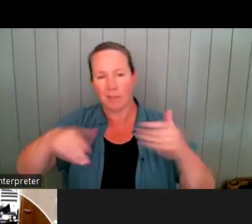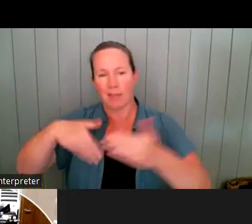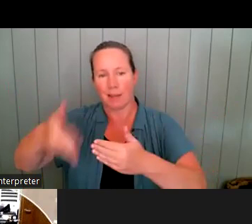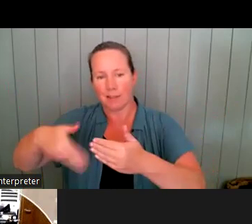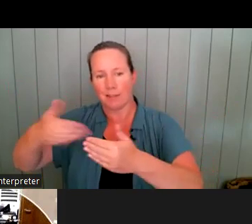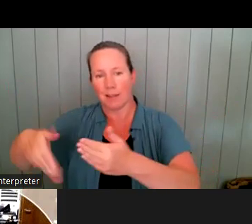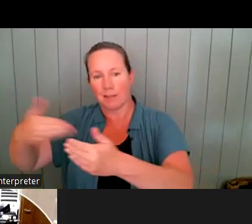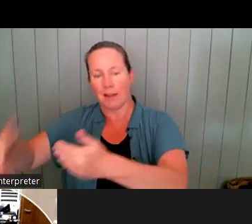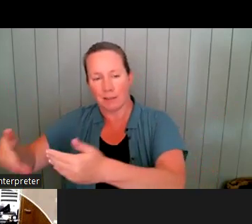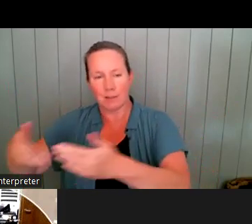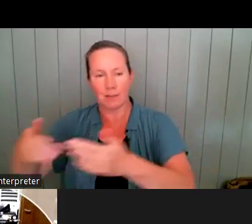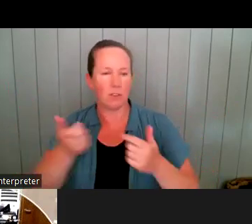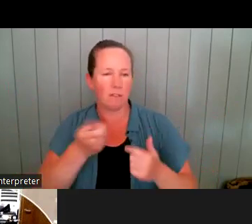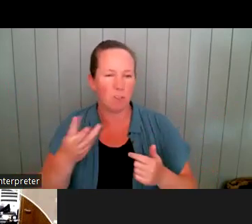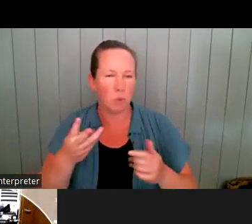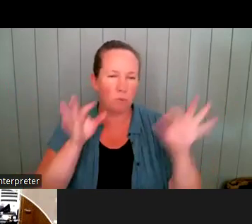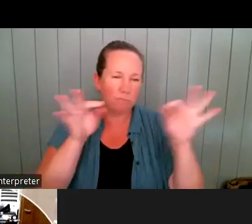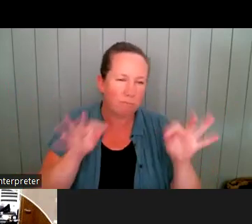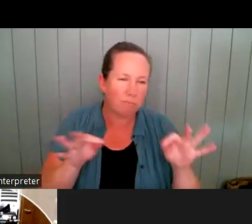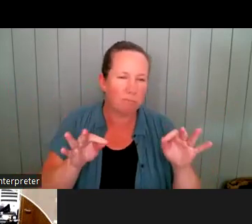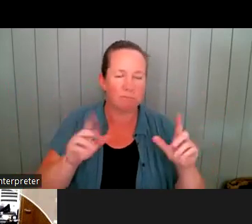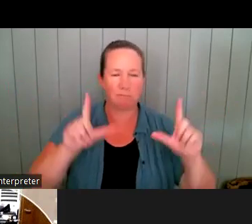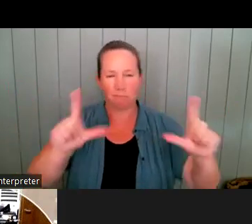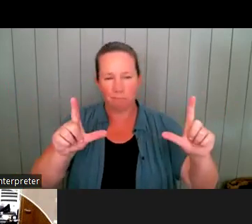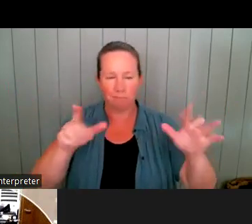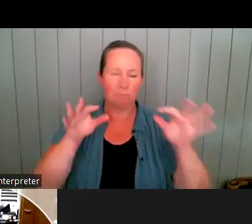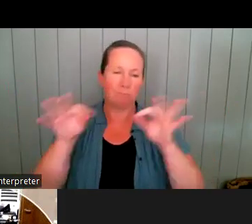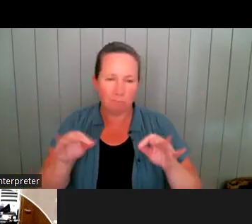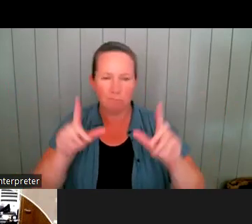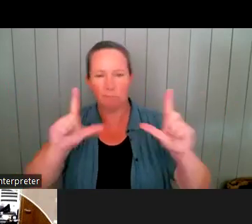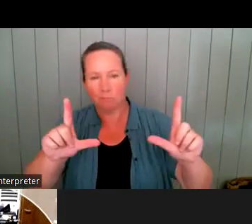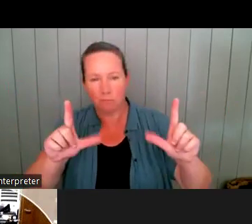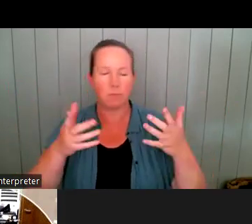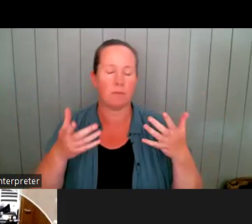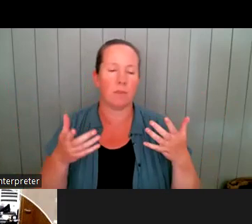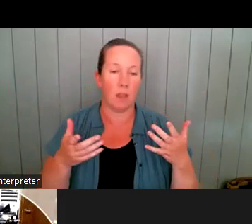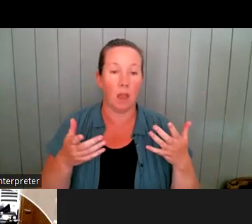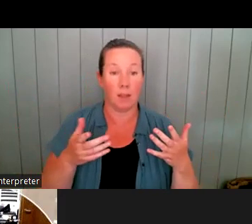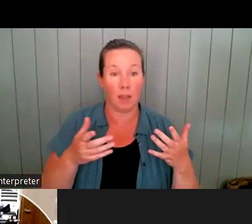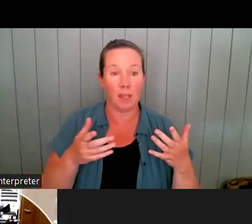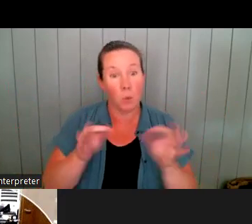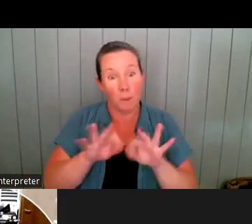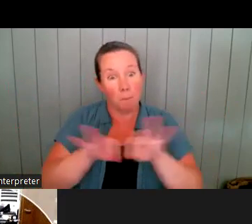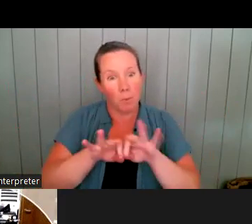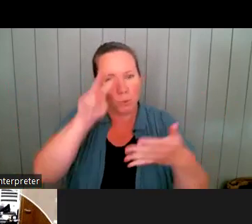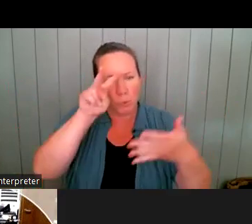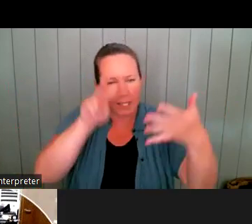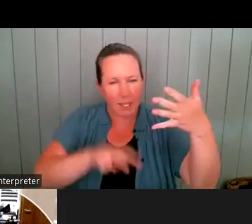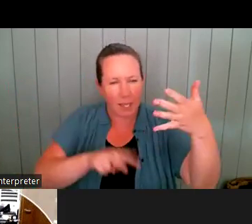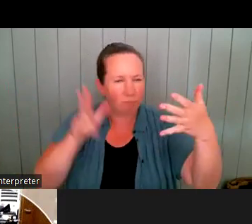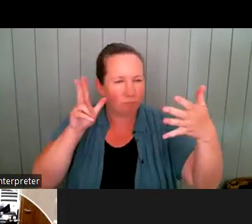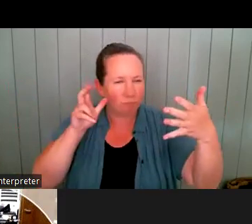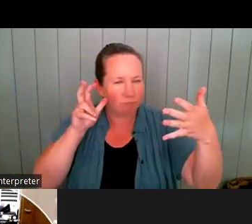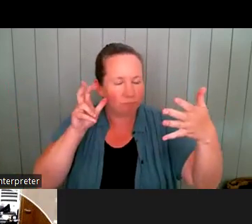to the questions. But those pages are important because they give you instructions on sort of how you're going to take the